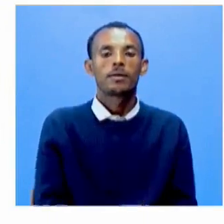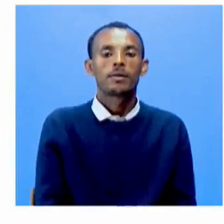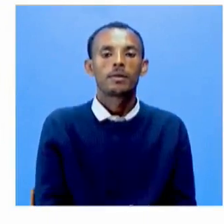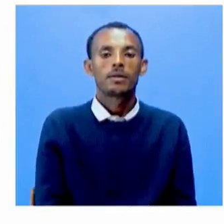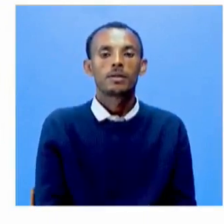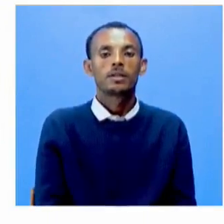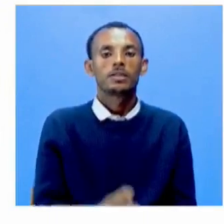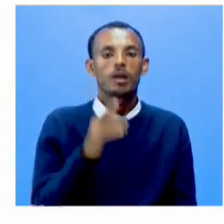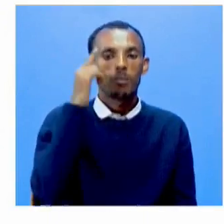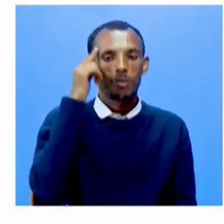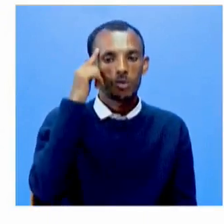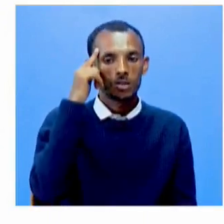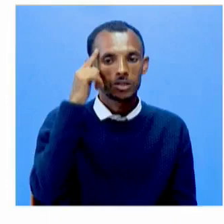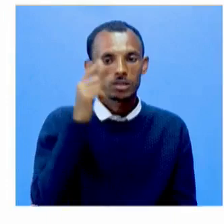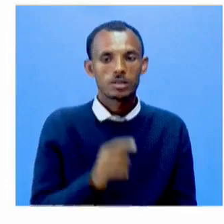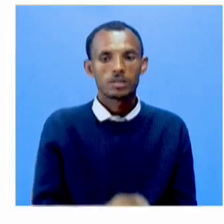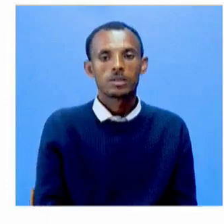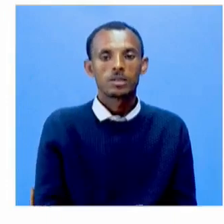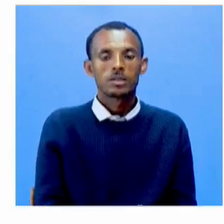Suppose